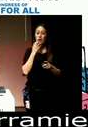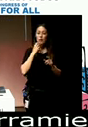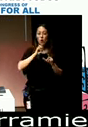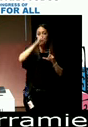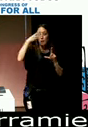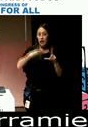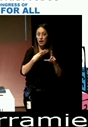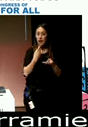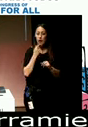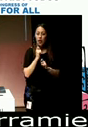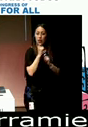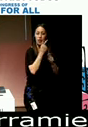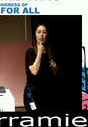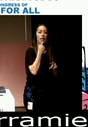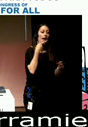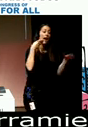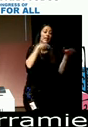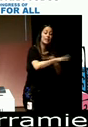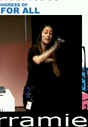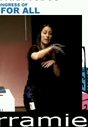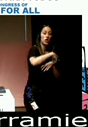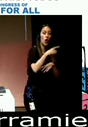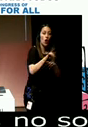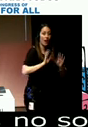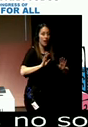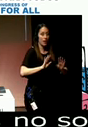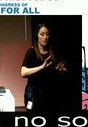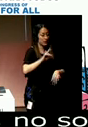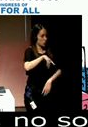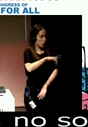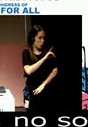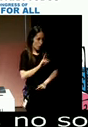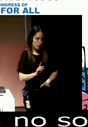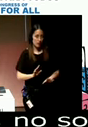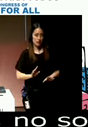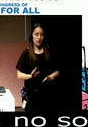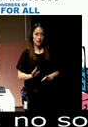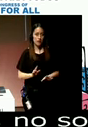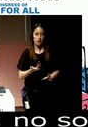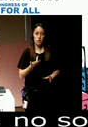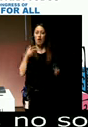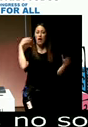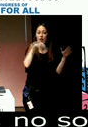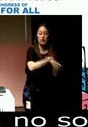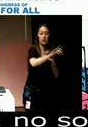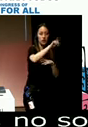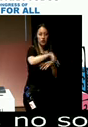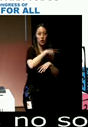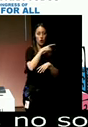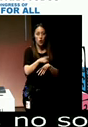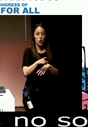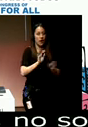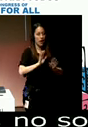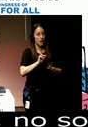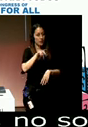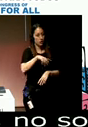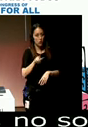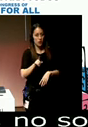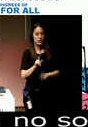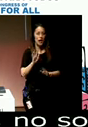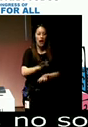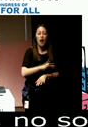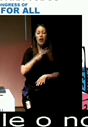I don't think it is a very useful information for our public. So we work on defining